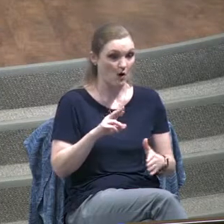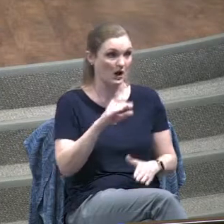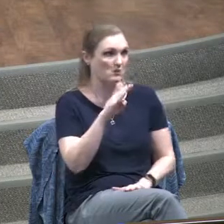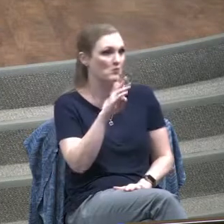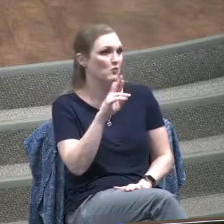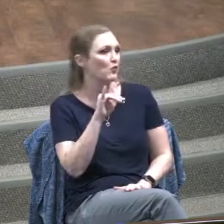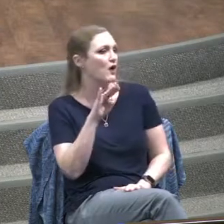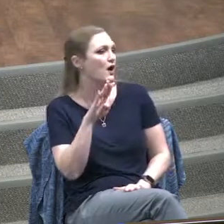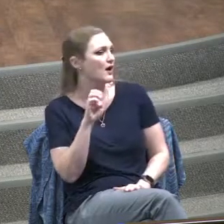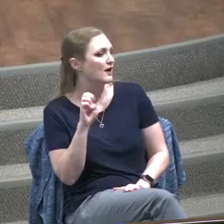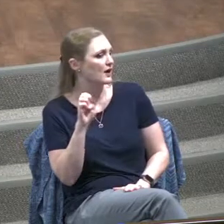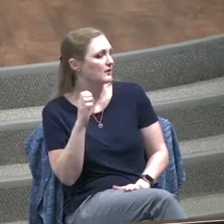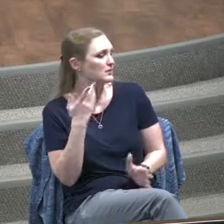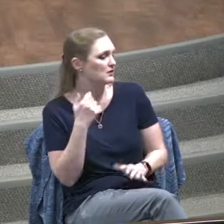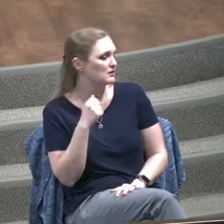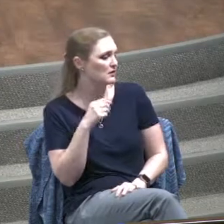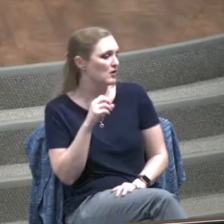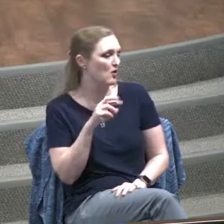him,